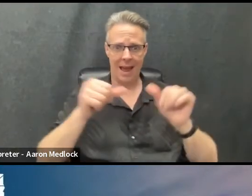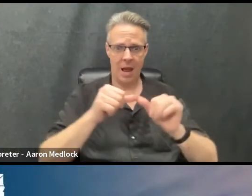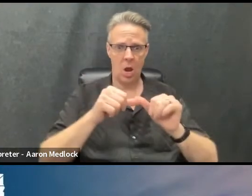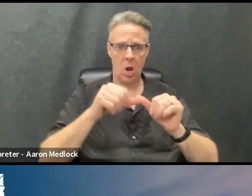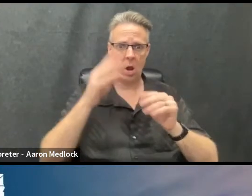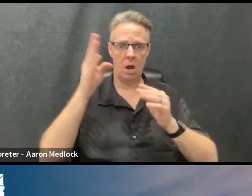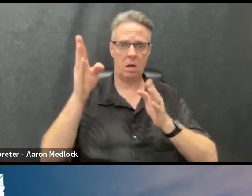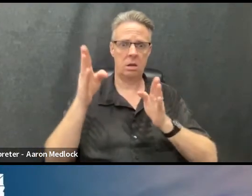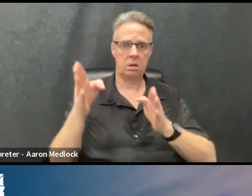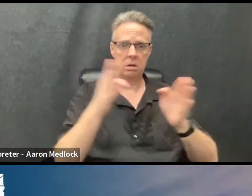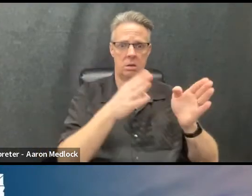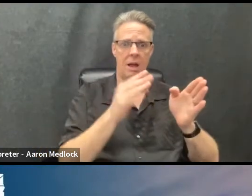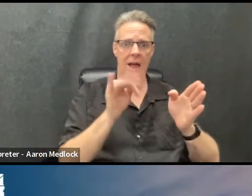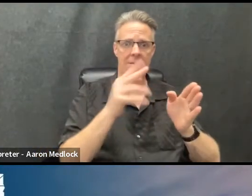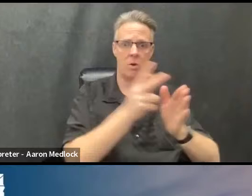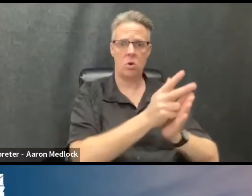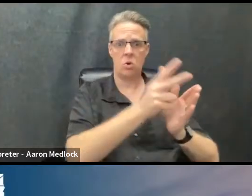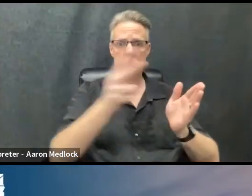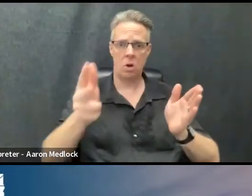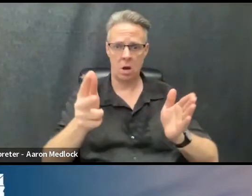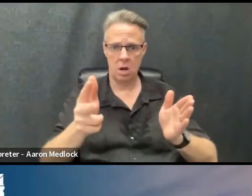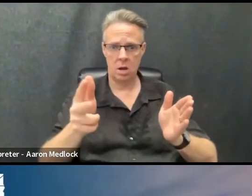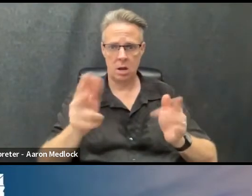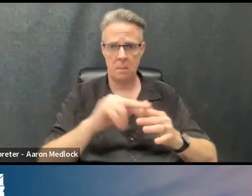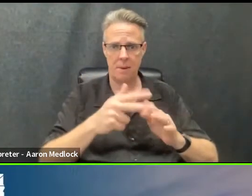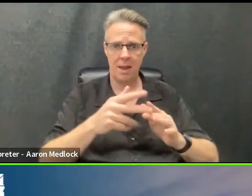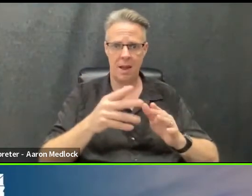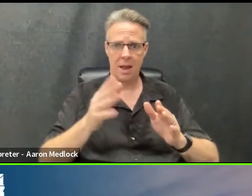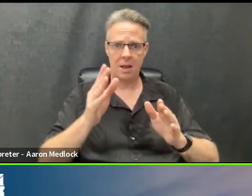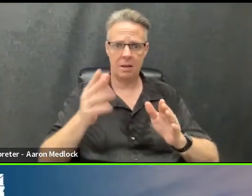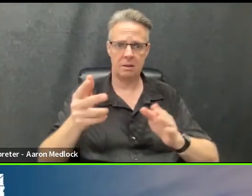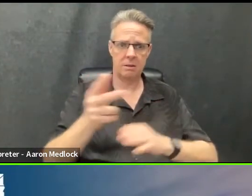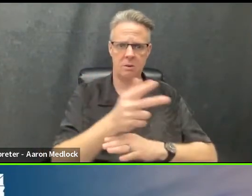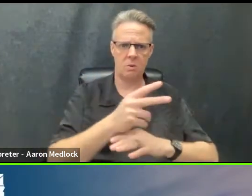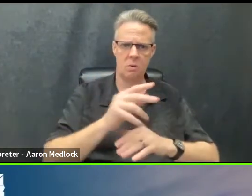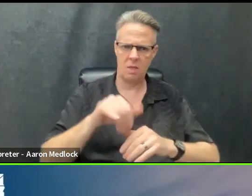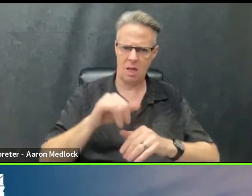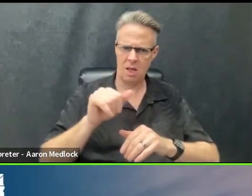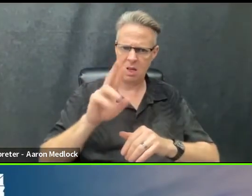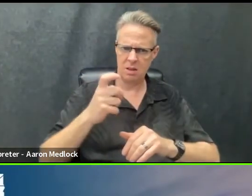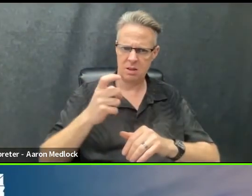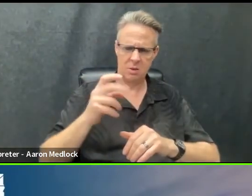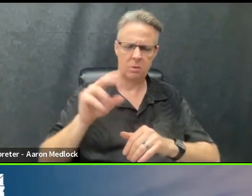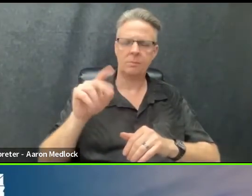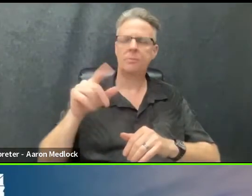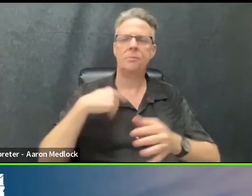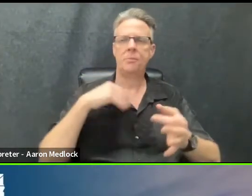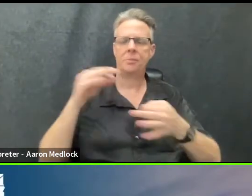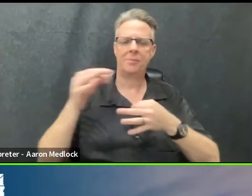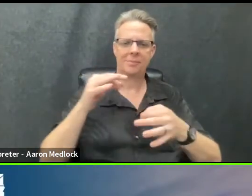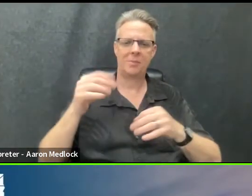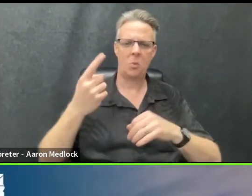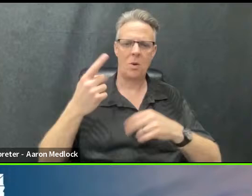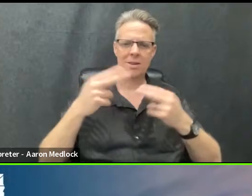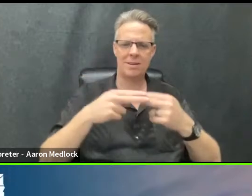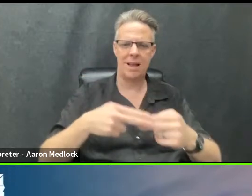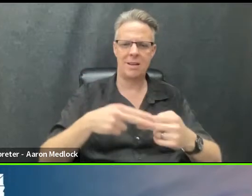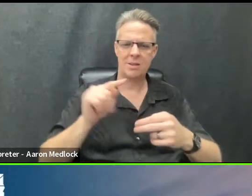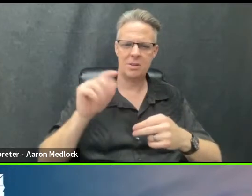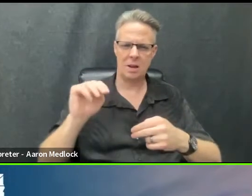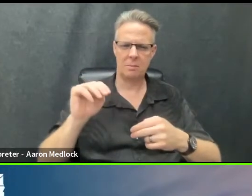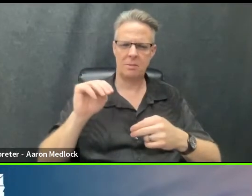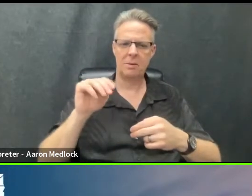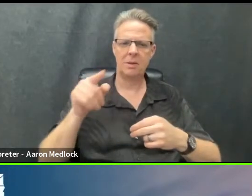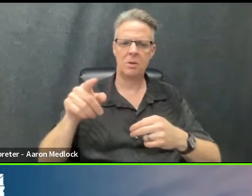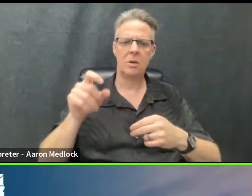If you cross over an interchange to the next one beyond that? No, that's so the definition. I had the one slide there, Tom, that so they